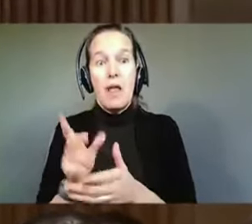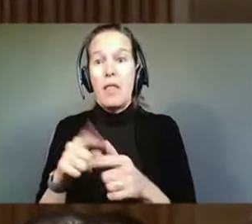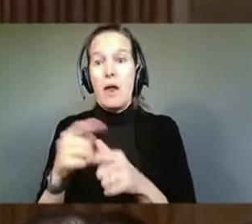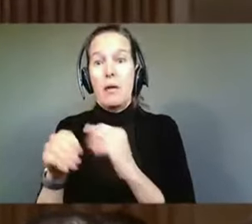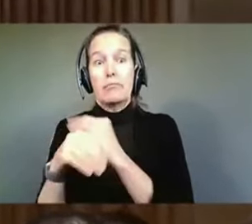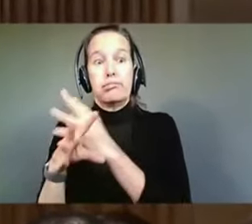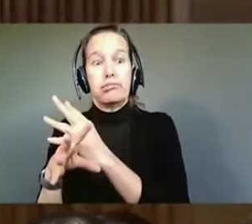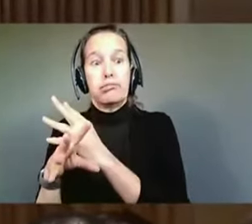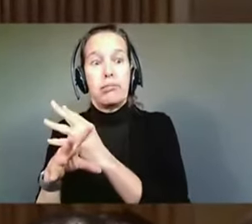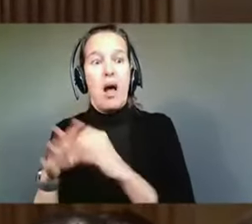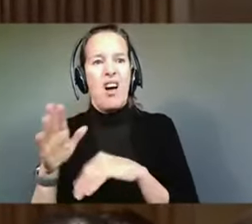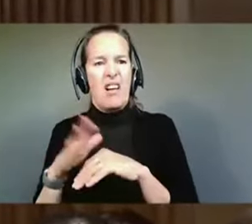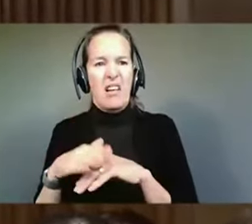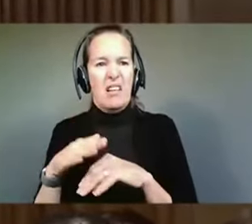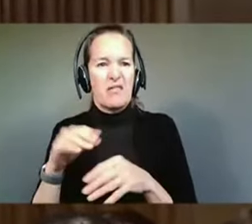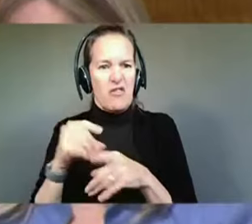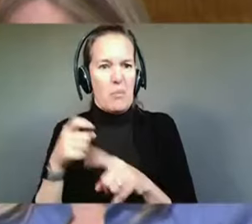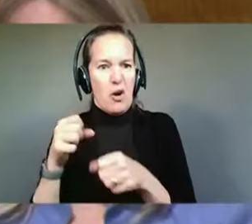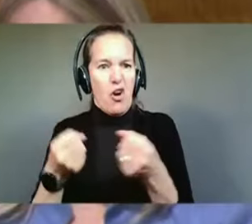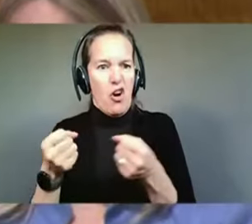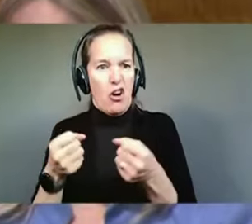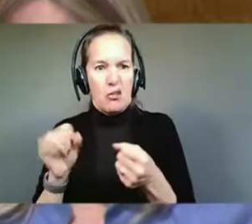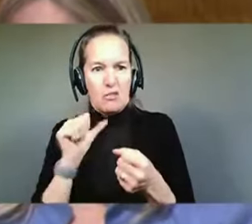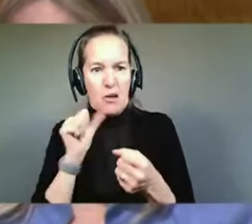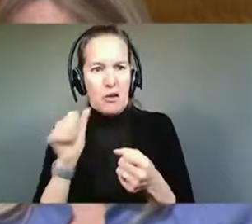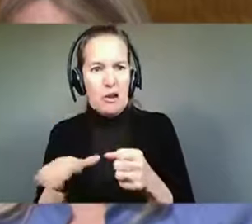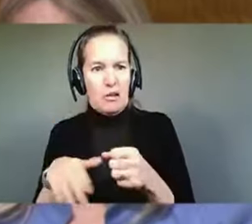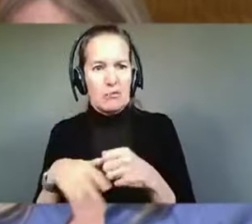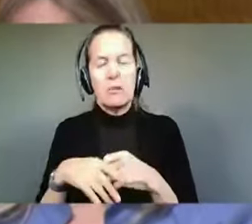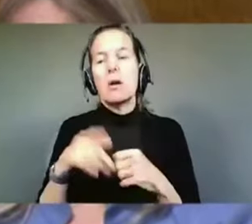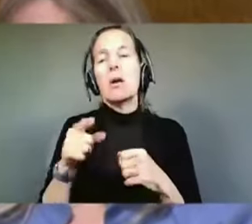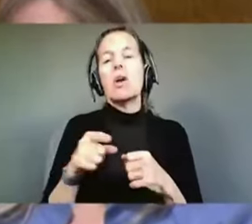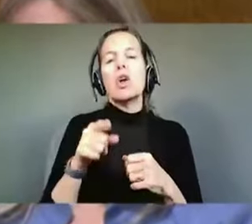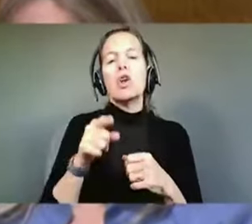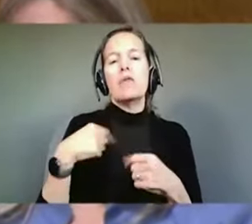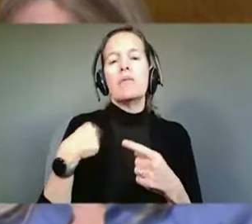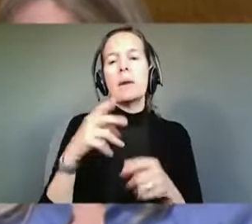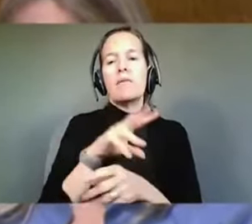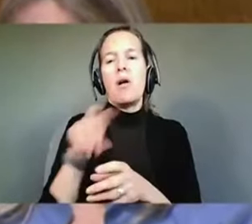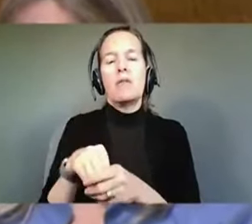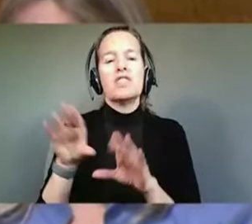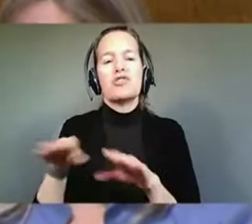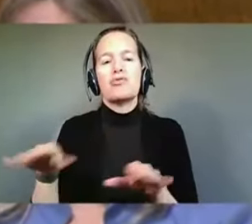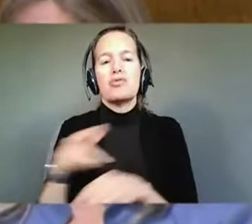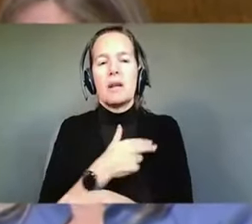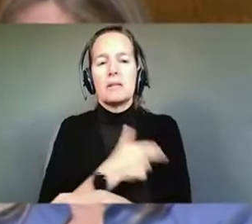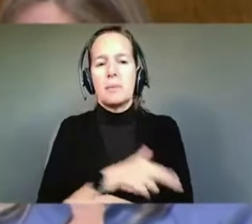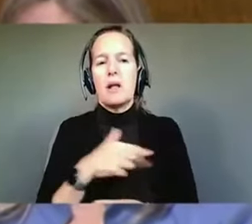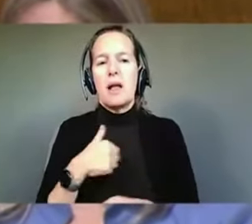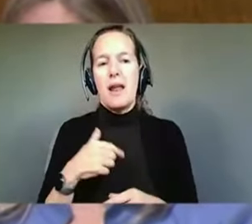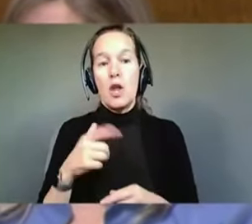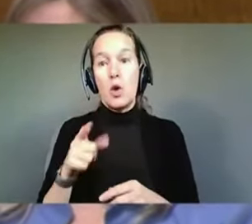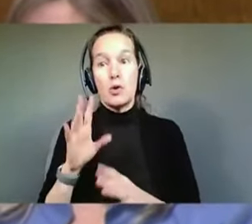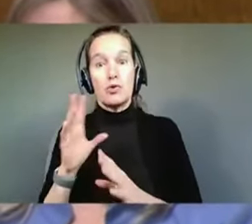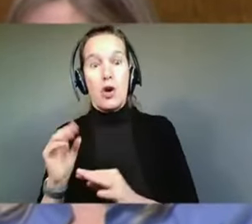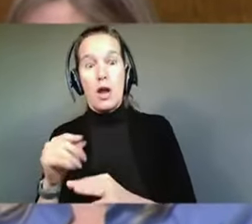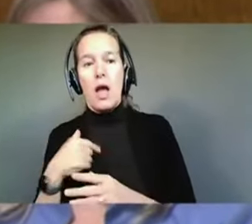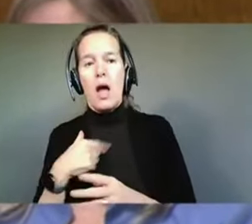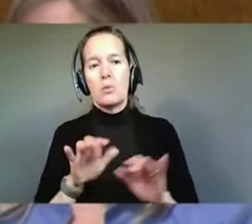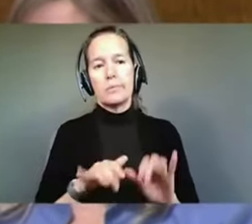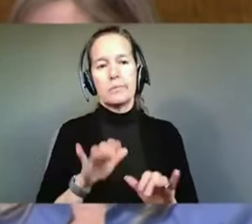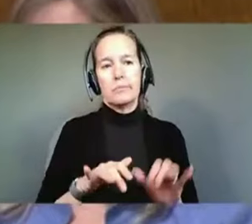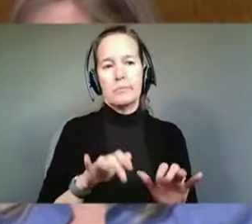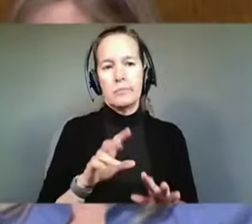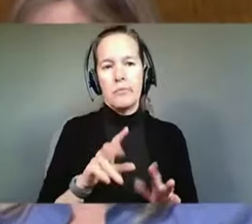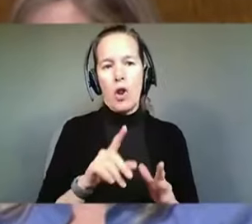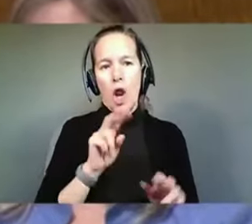that's not very convenient. Now, you've been involved in Children's, and as y'all were talking, I was on PubMed listening, looking at some of the